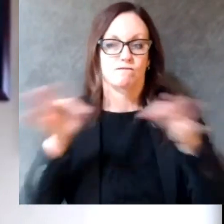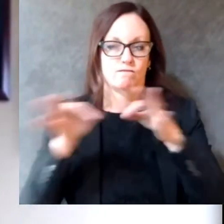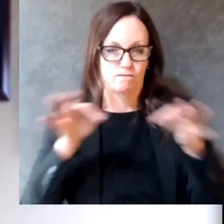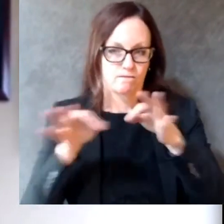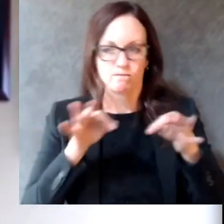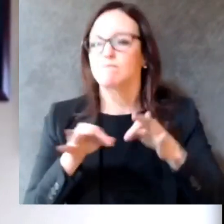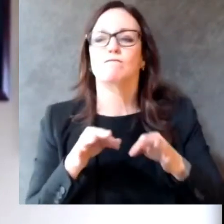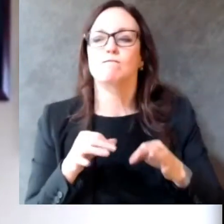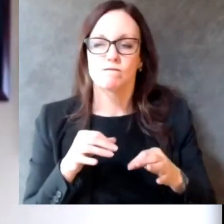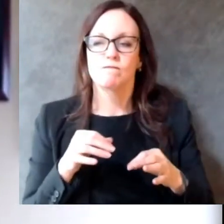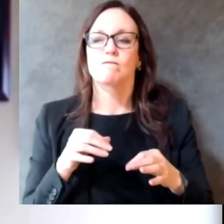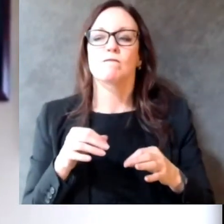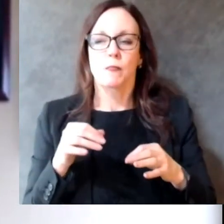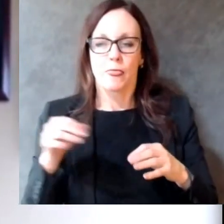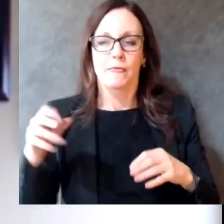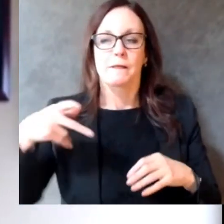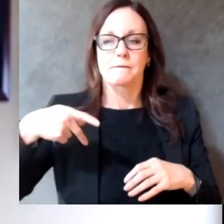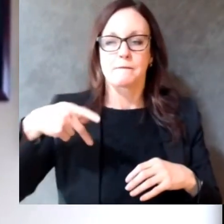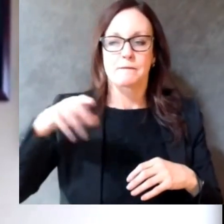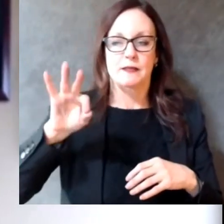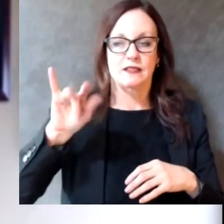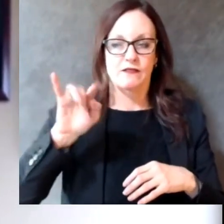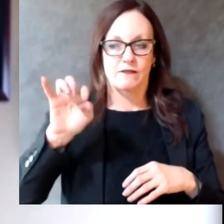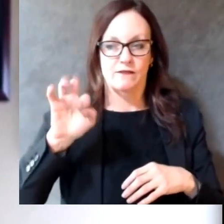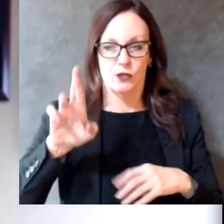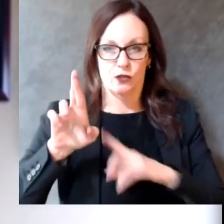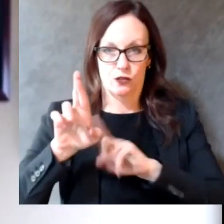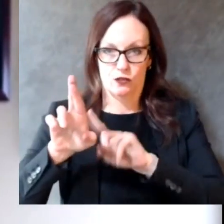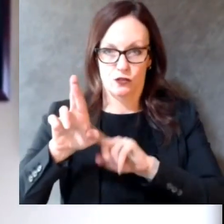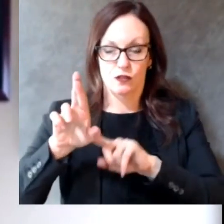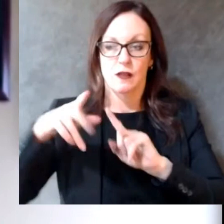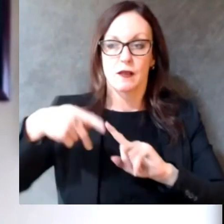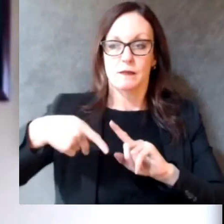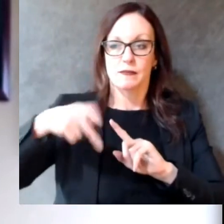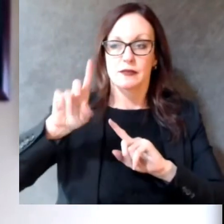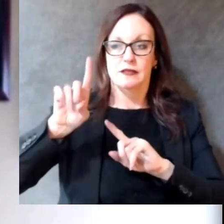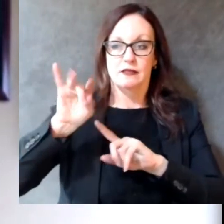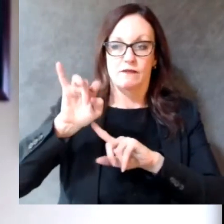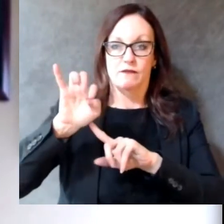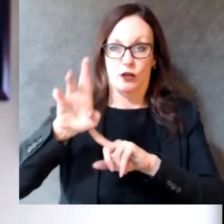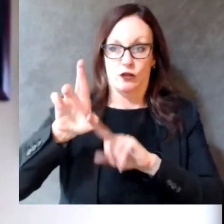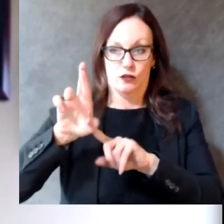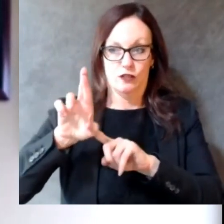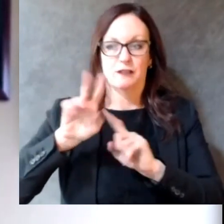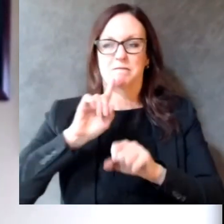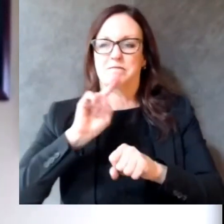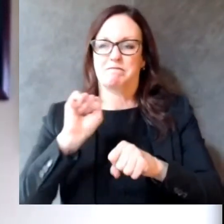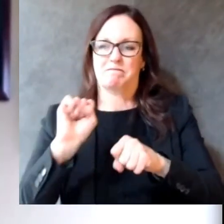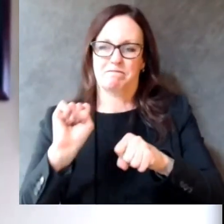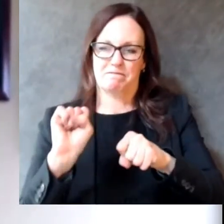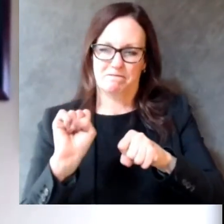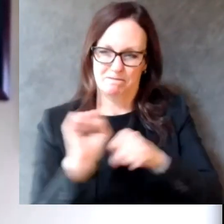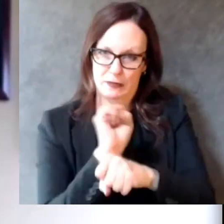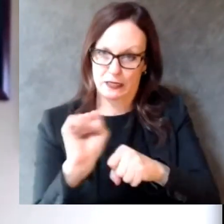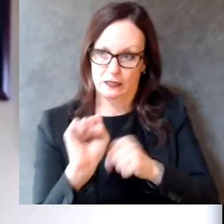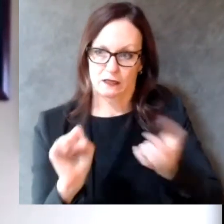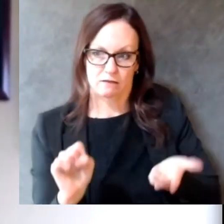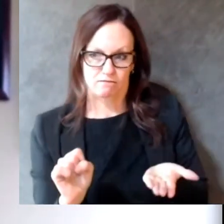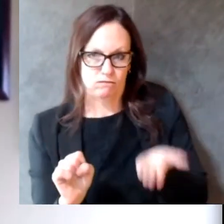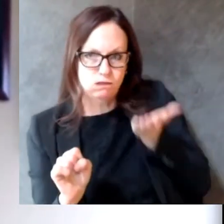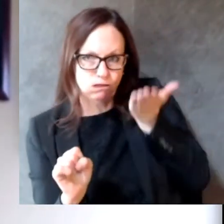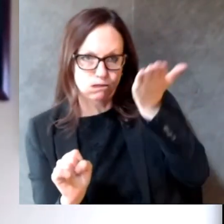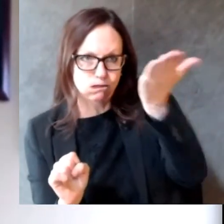seemed highly analogous to what we learned about the level of effectiveness and safety in the adult population. So that